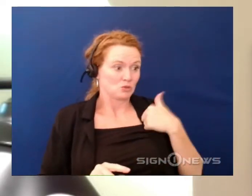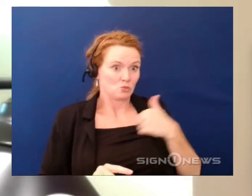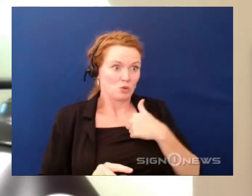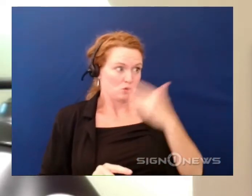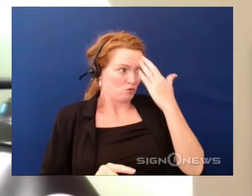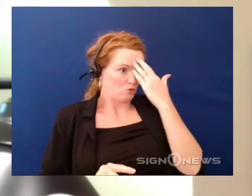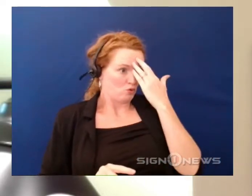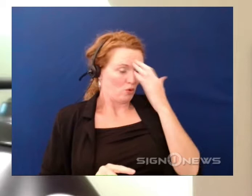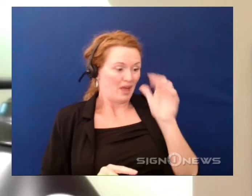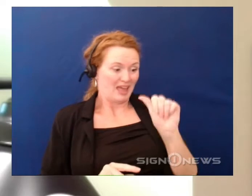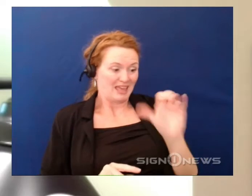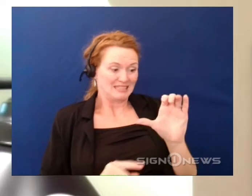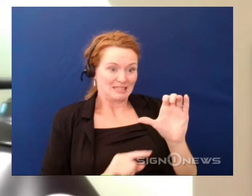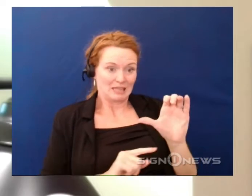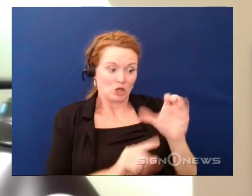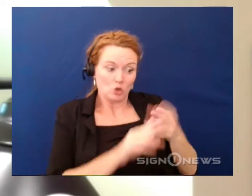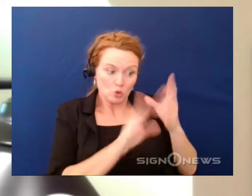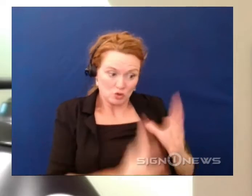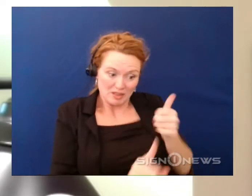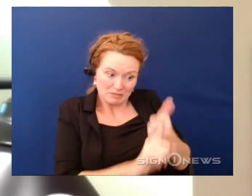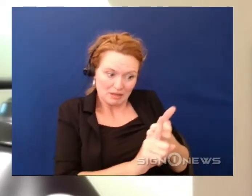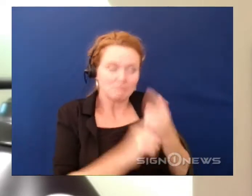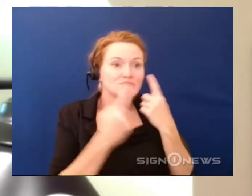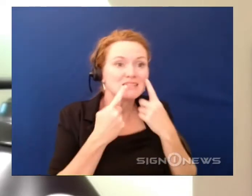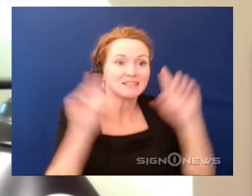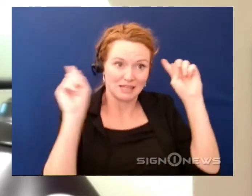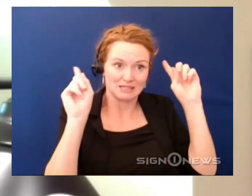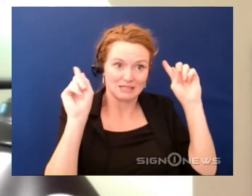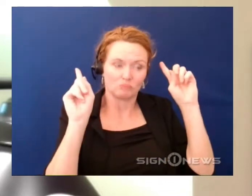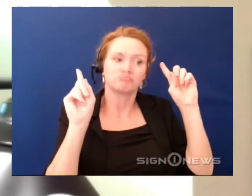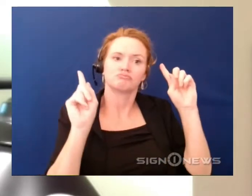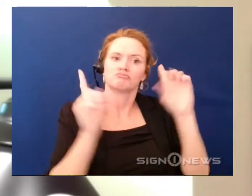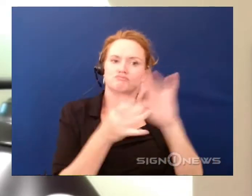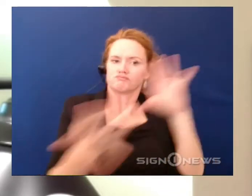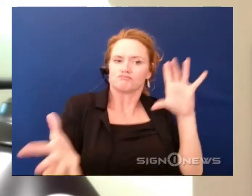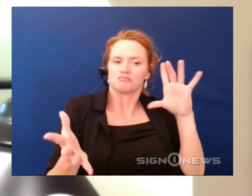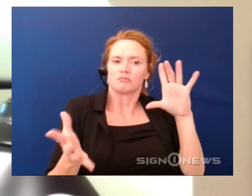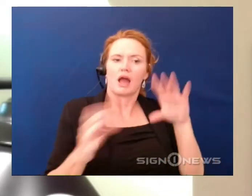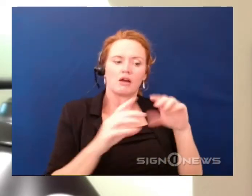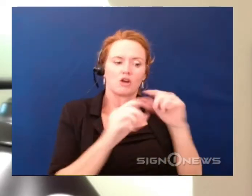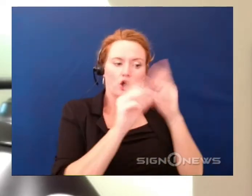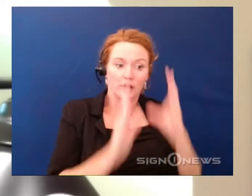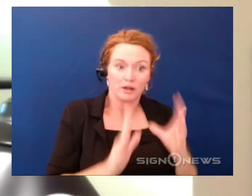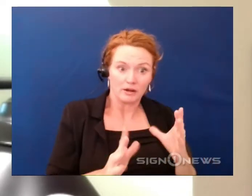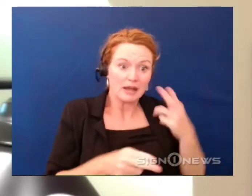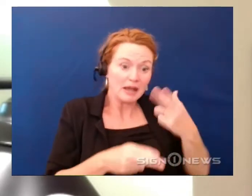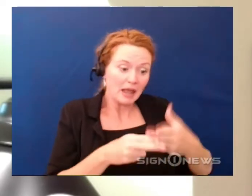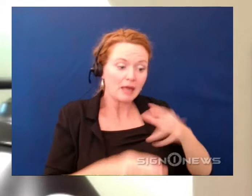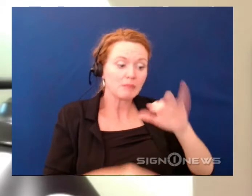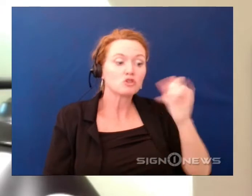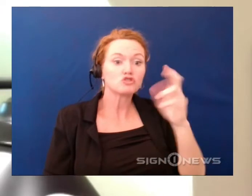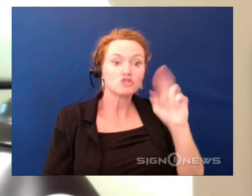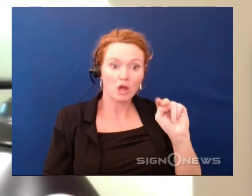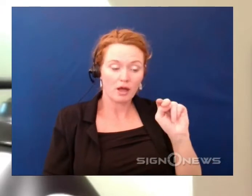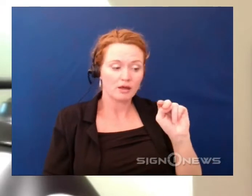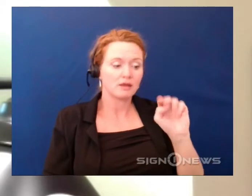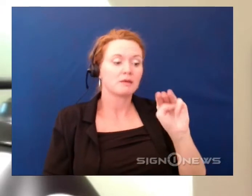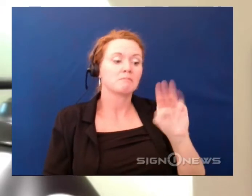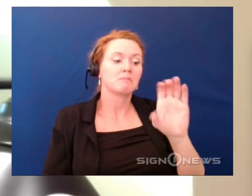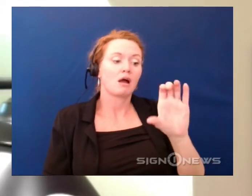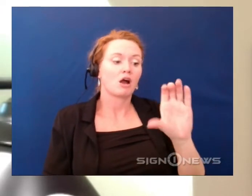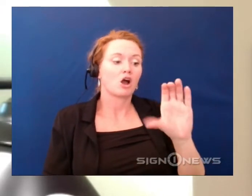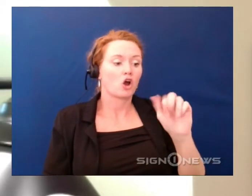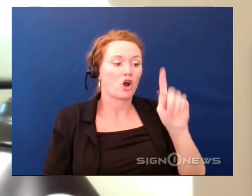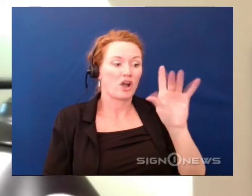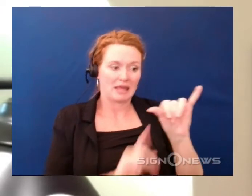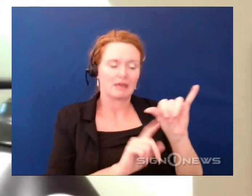who successfully terminated a guardianship, Joan Mccarty. The attention Britney Spears has brought to this issue in recent months finally